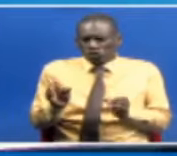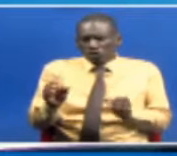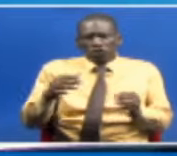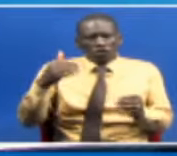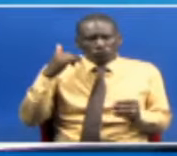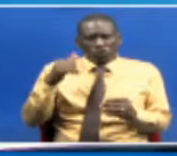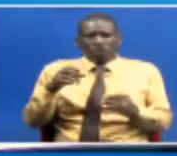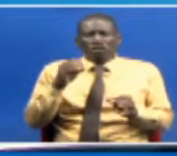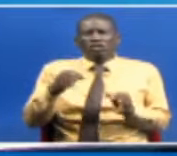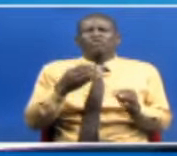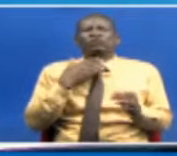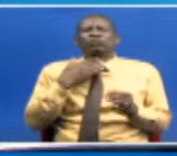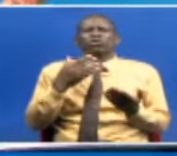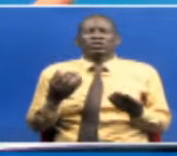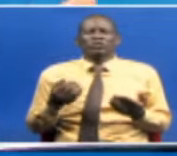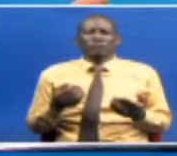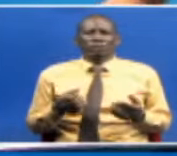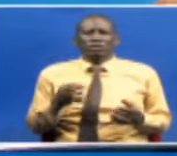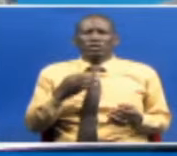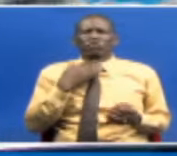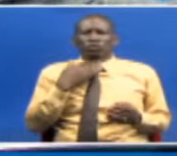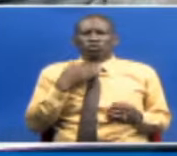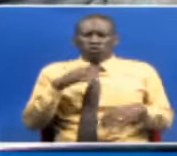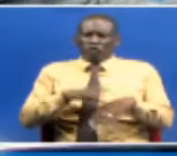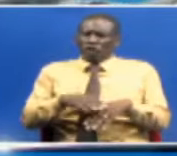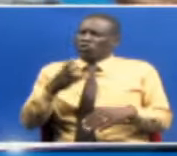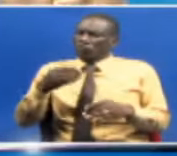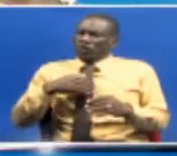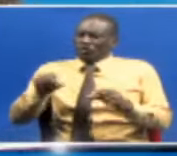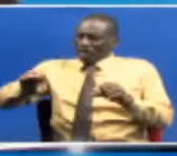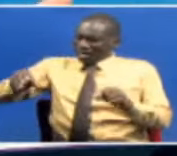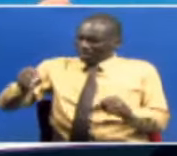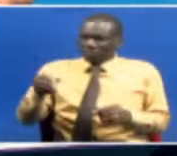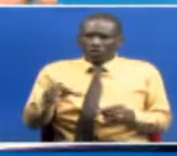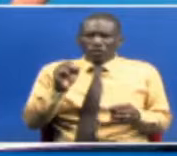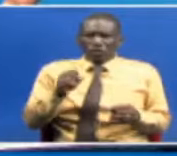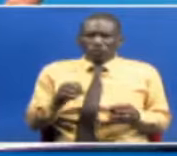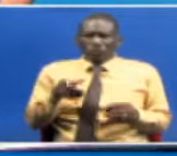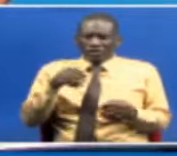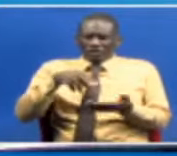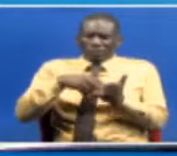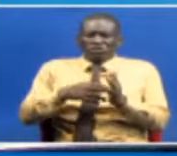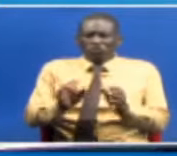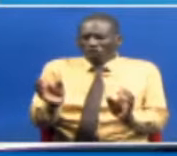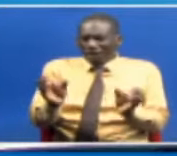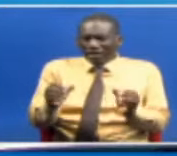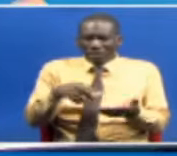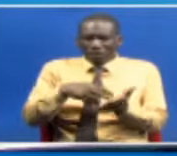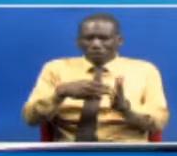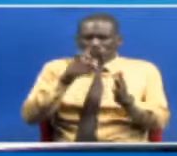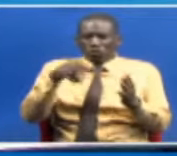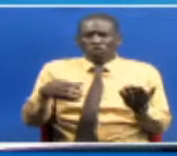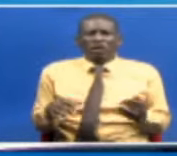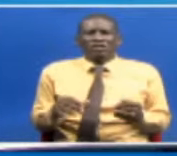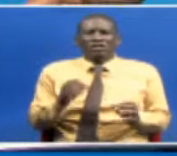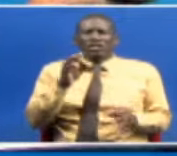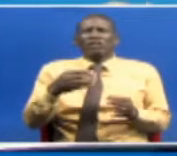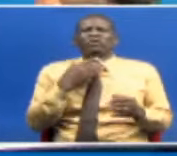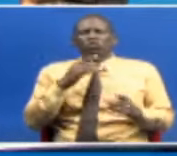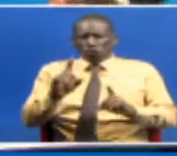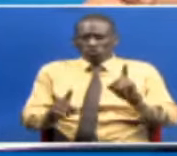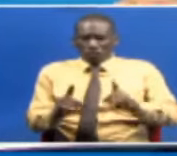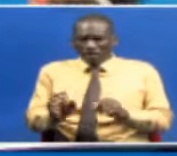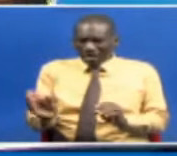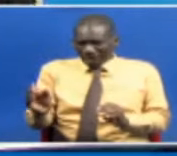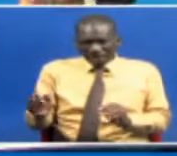When you want to drink water, there's a tap. Mm. So reticulation for gas will mean when you want to cook, gas